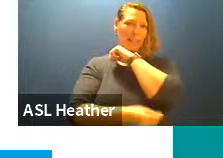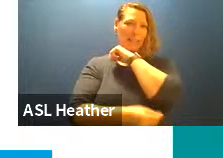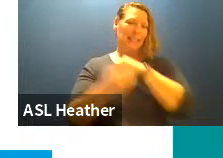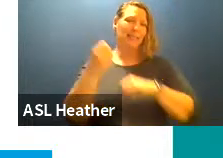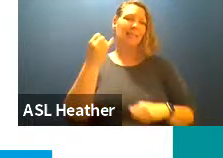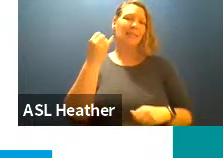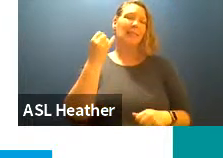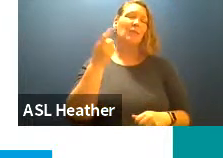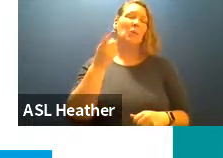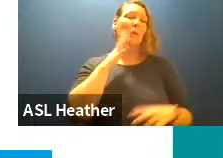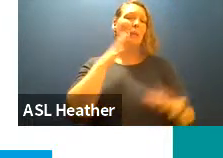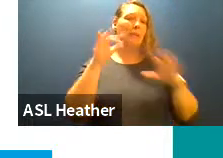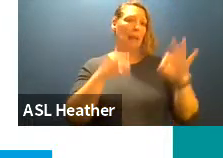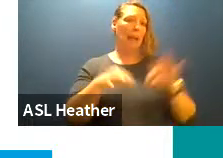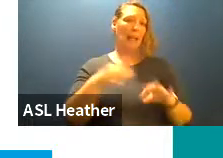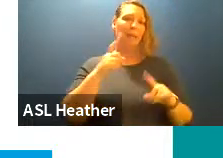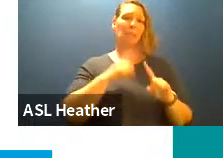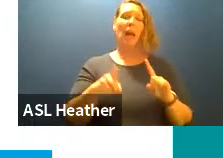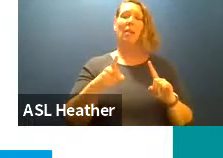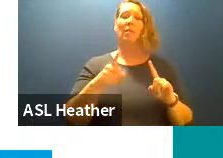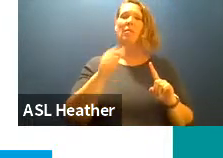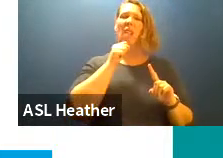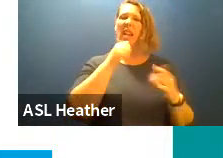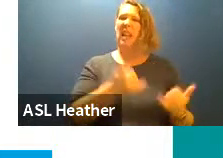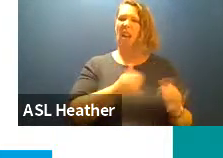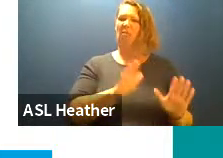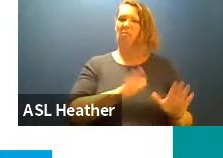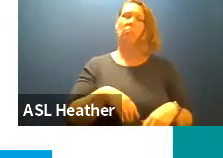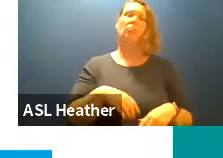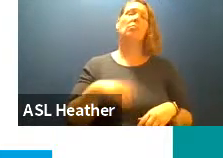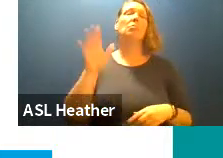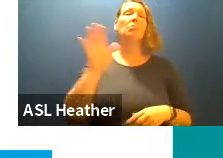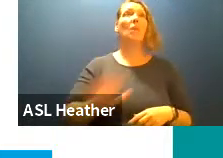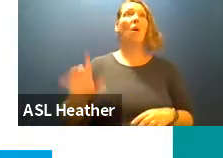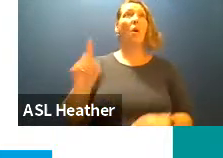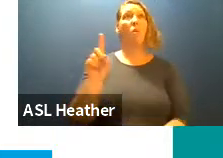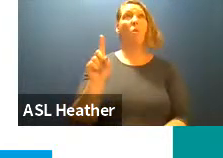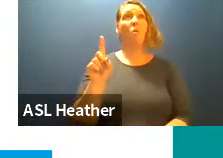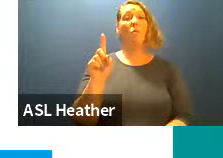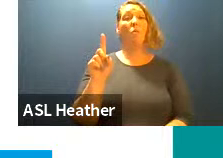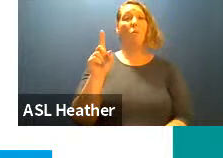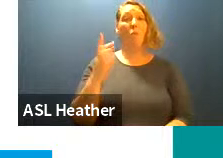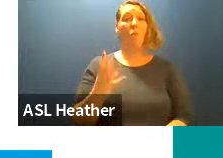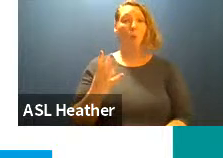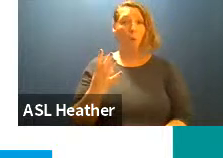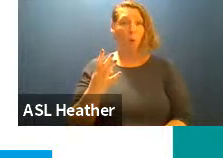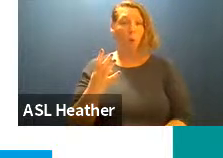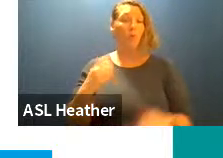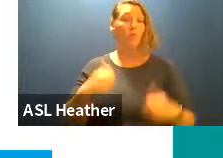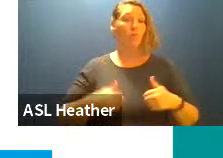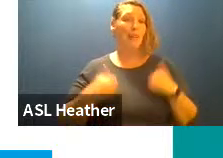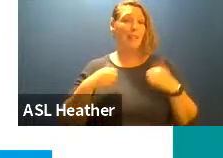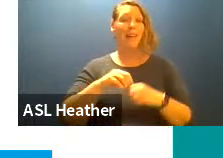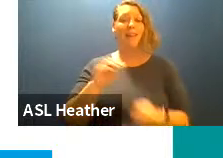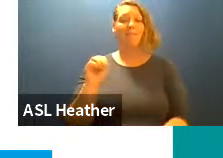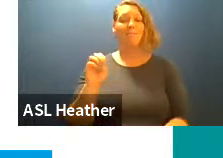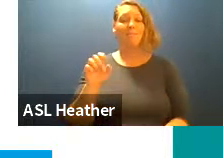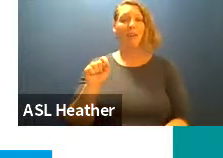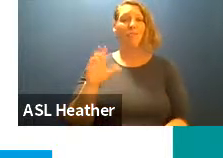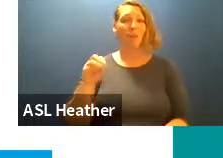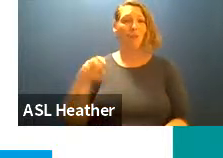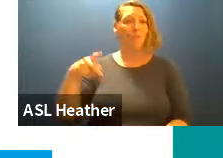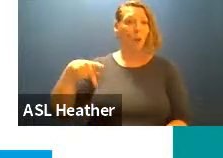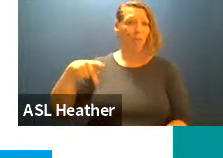but I won't for now. But about a quarter of residents in the Portland metro region are low income.